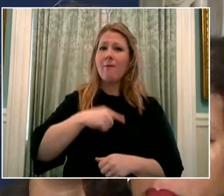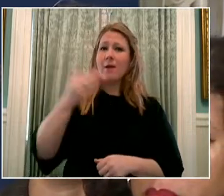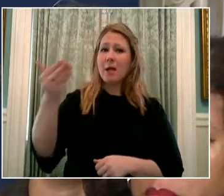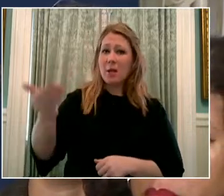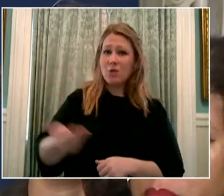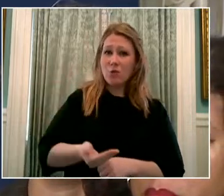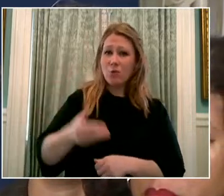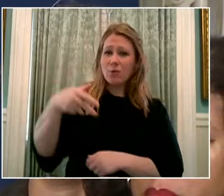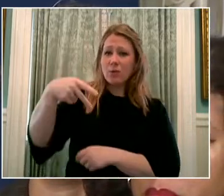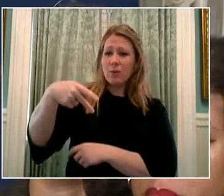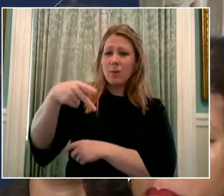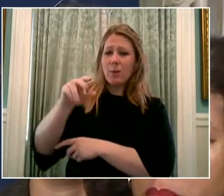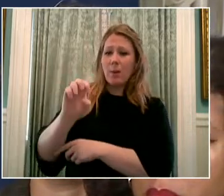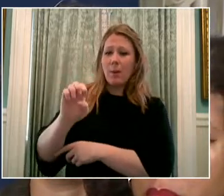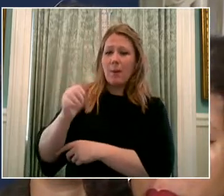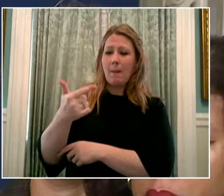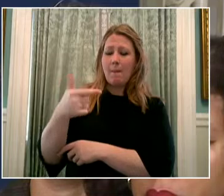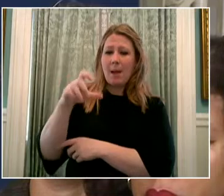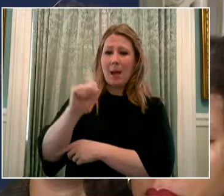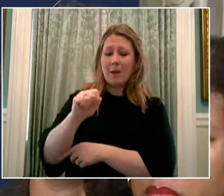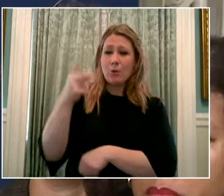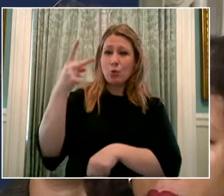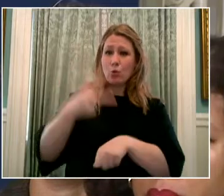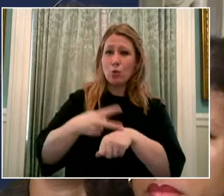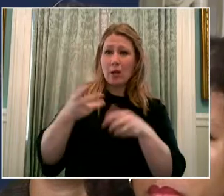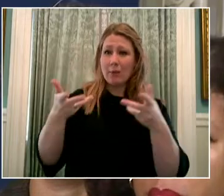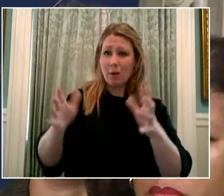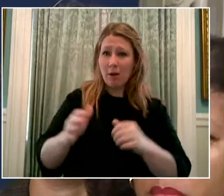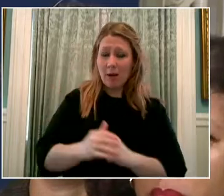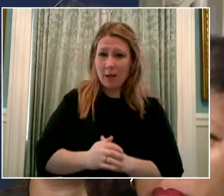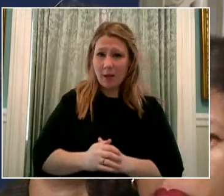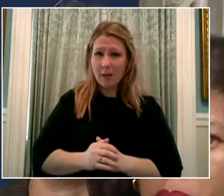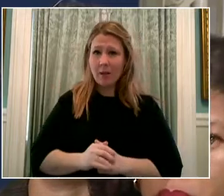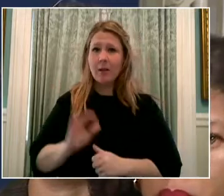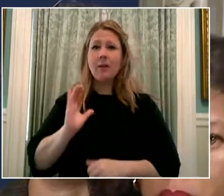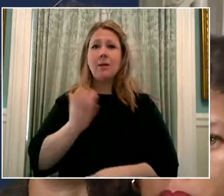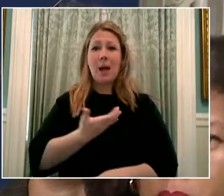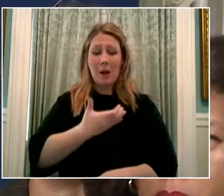gaps. We did it twice. Our commissioners have stood up. They know how difficult the